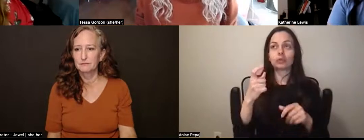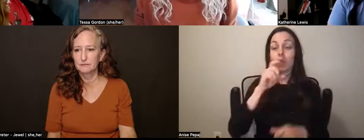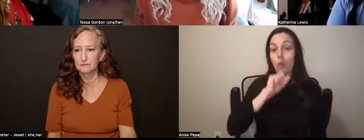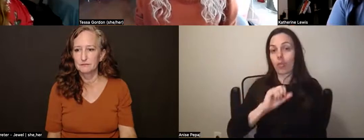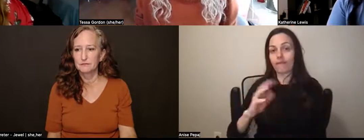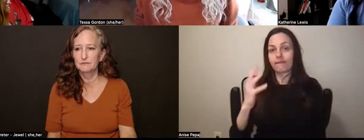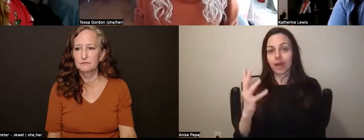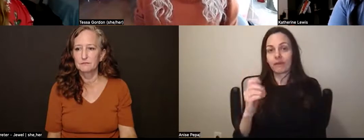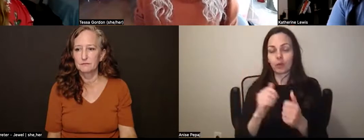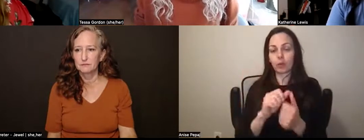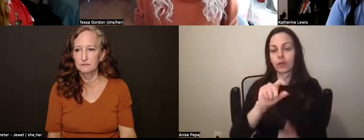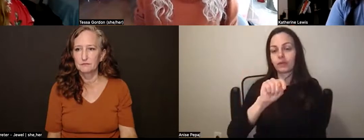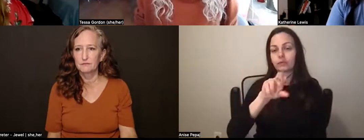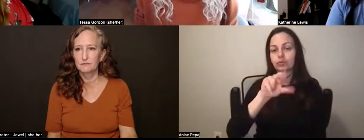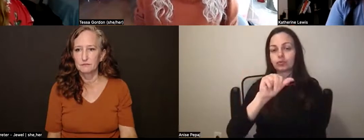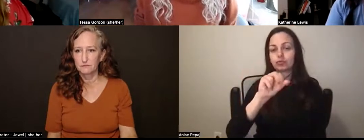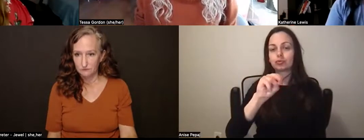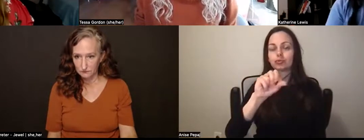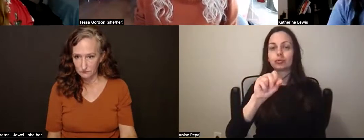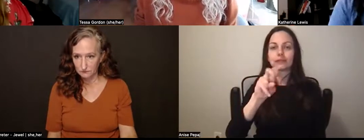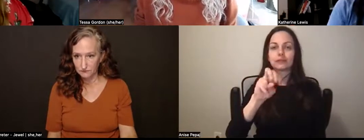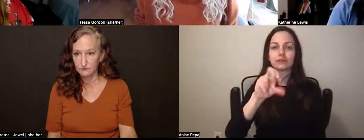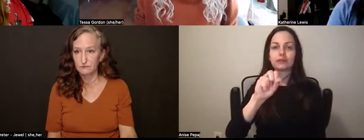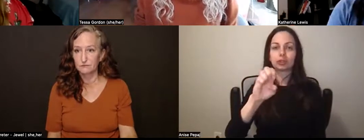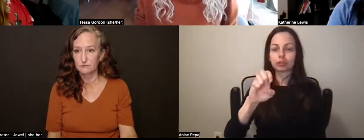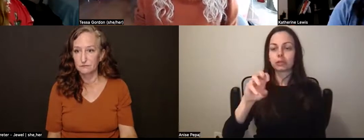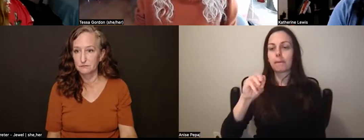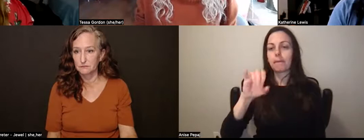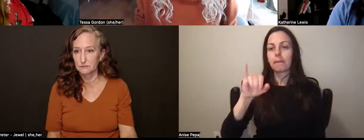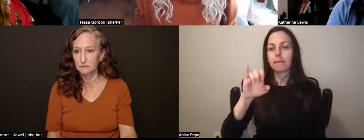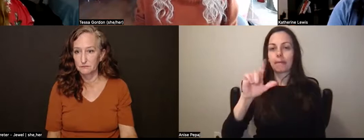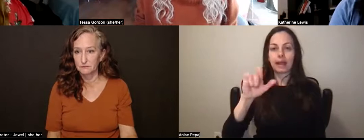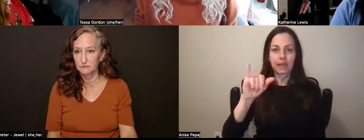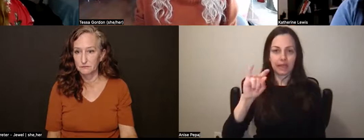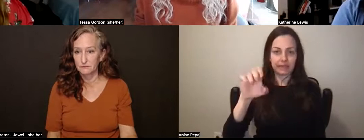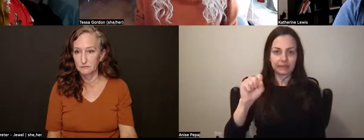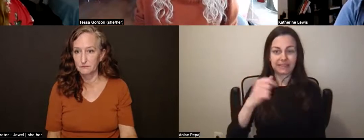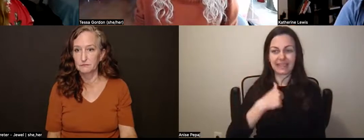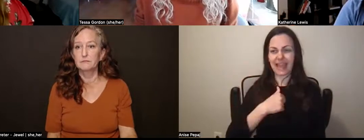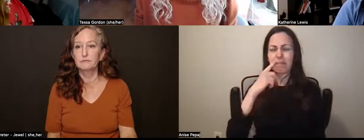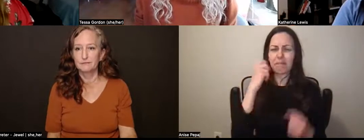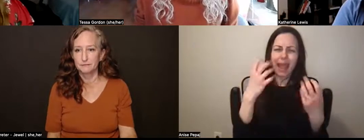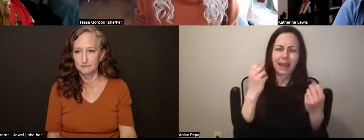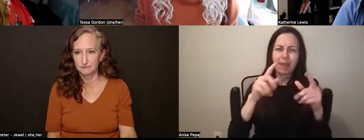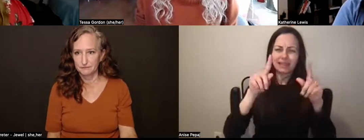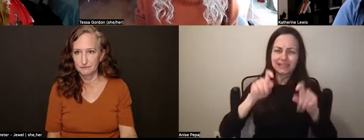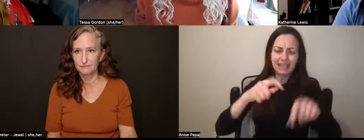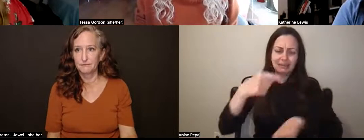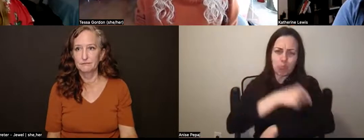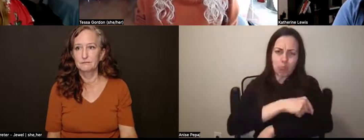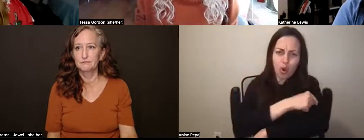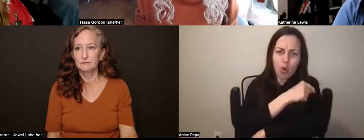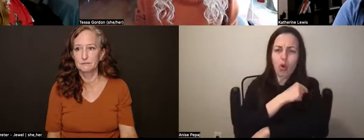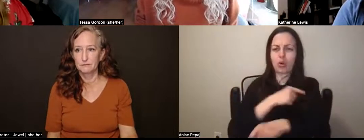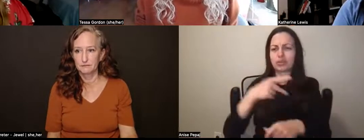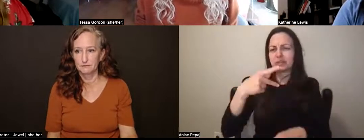old with transverse myelitis and went through a multitude of different pokes, tests, prods, everything